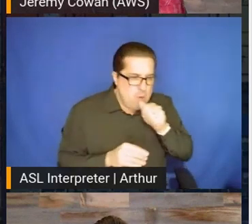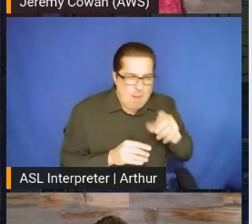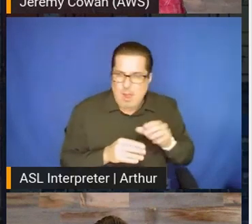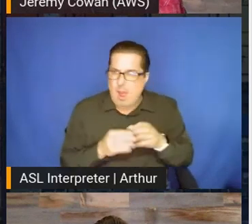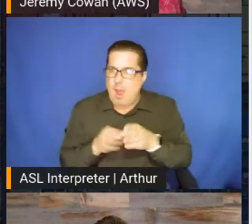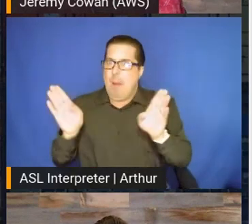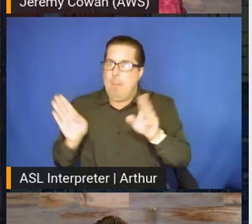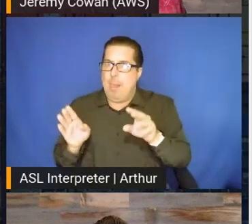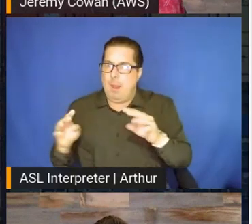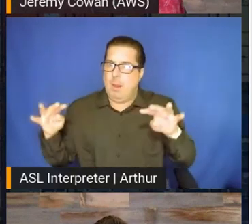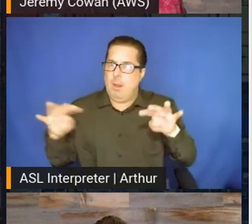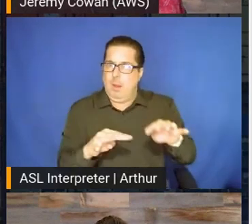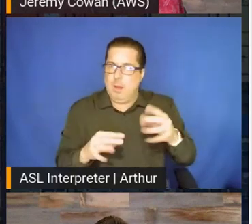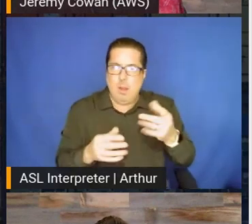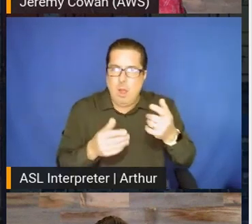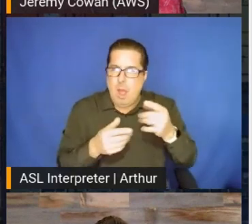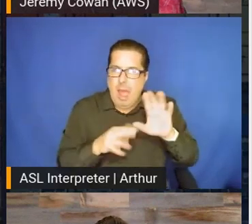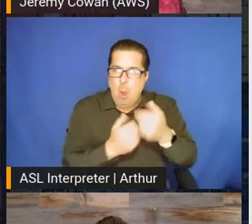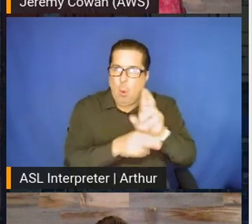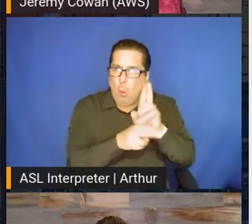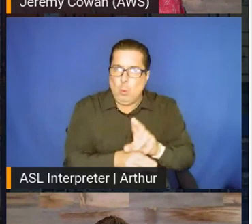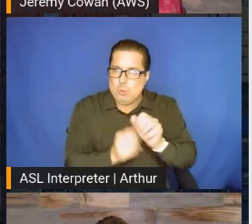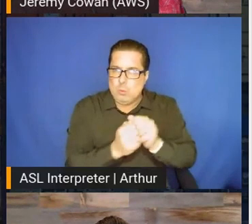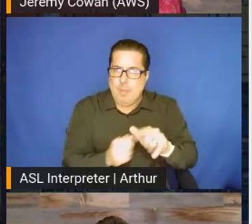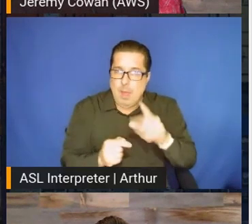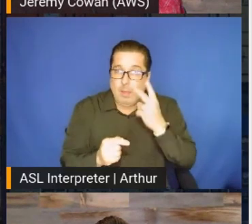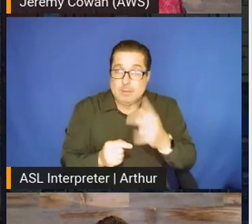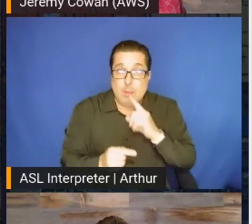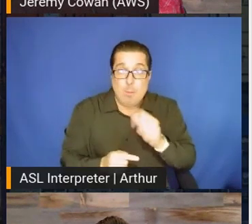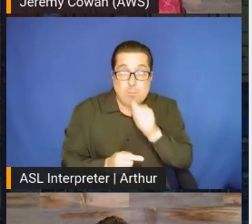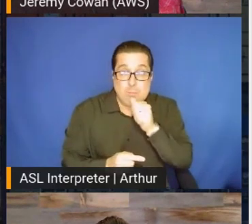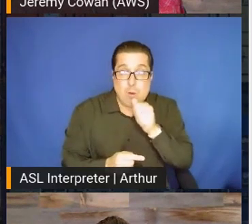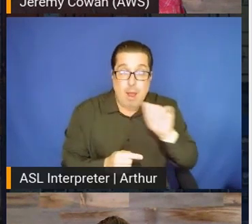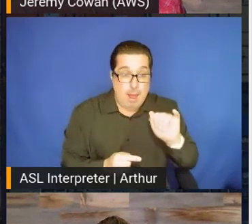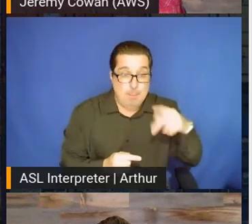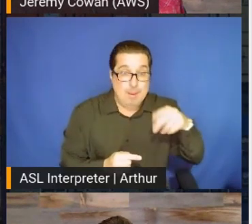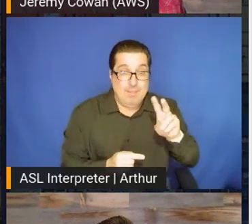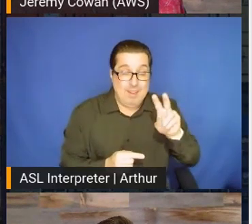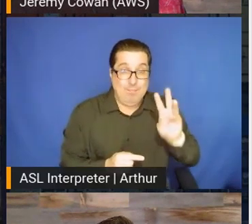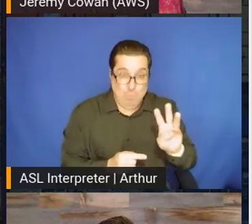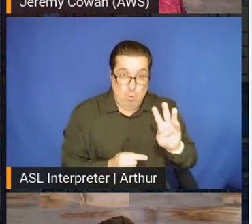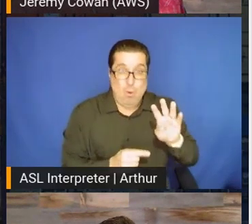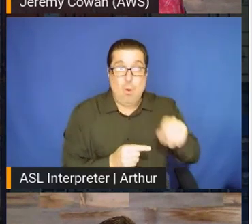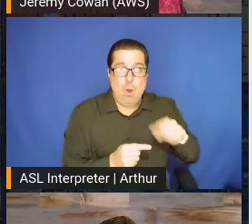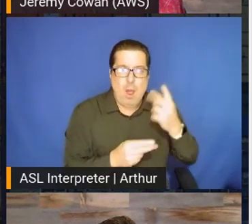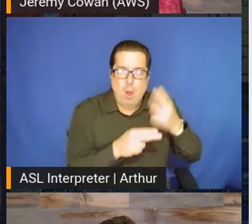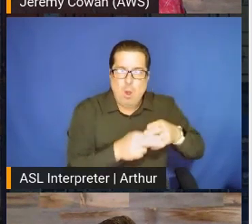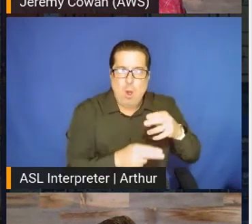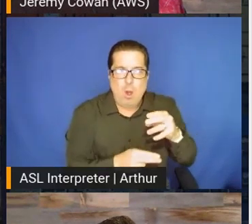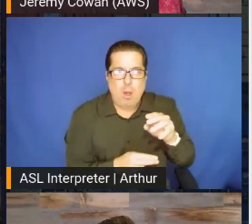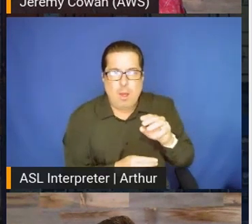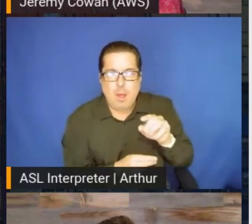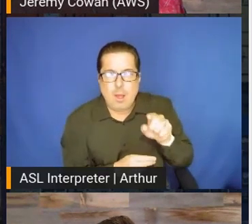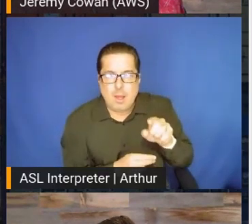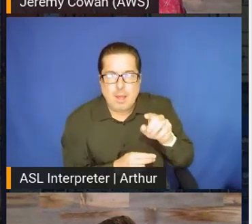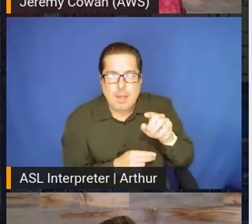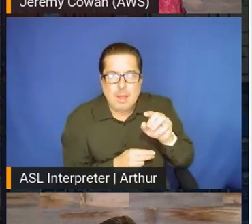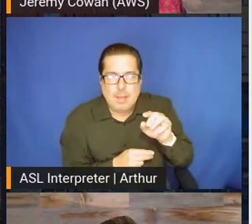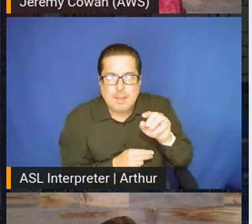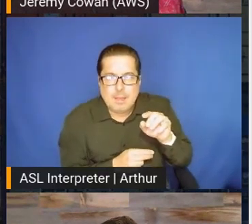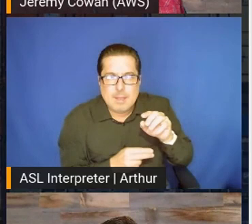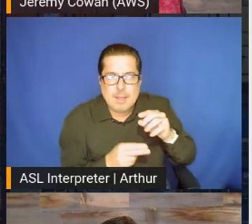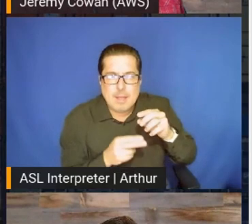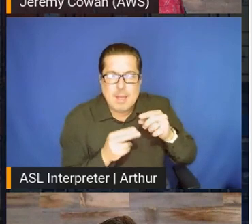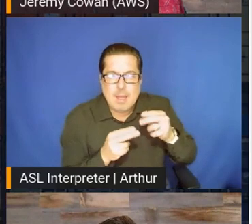way that we do is, for the private IPv4, there is something called as egress-only internet gateway,